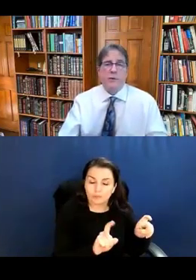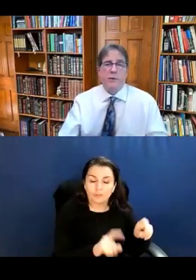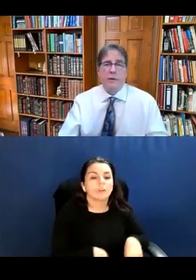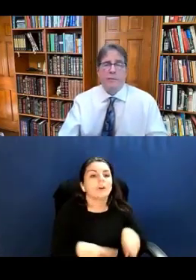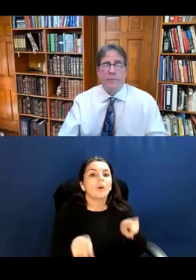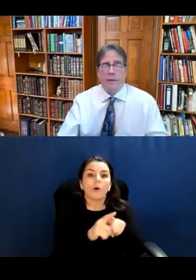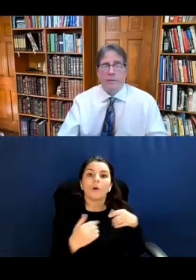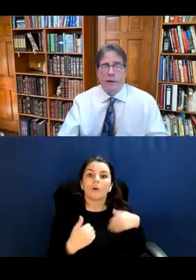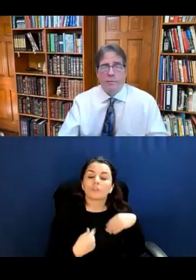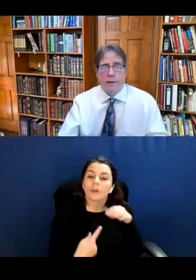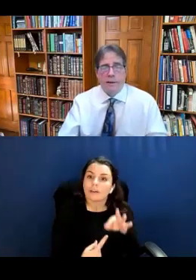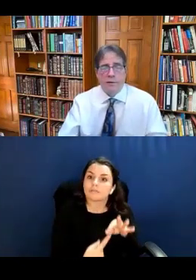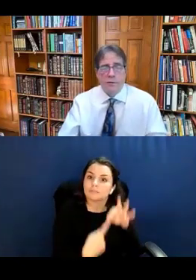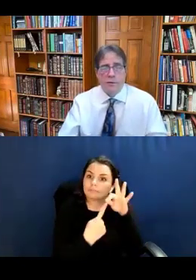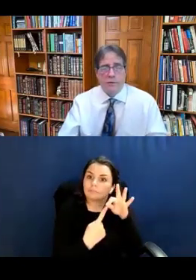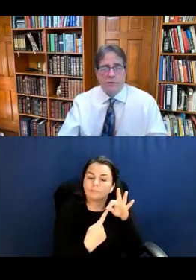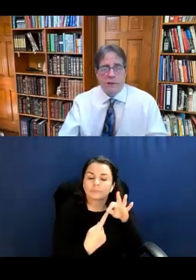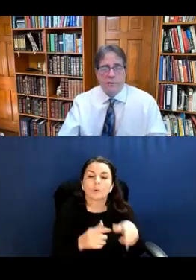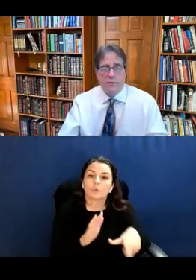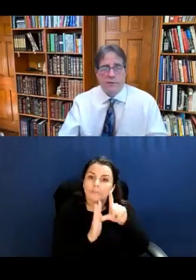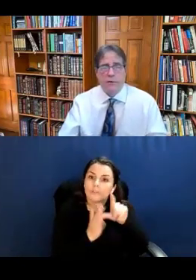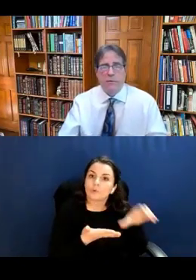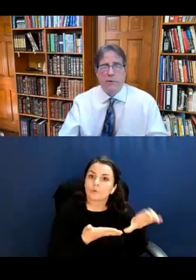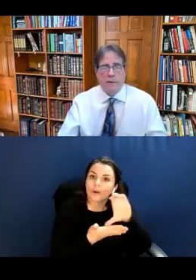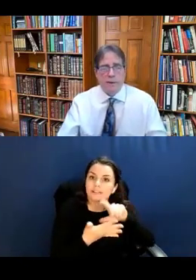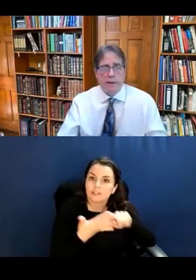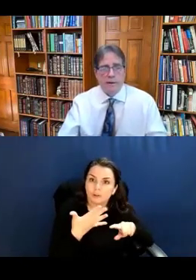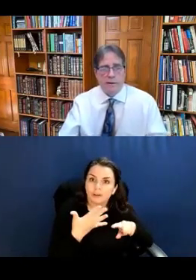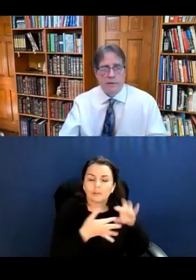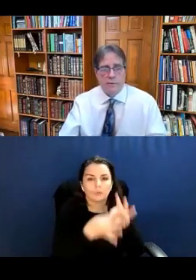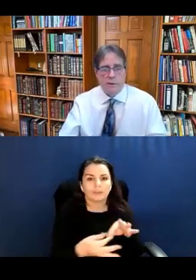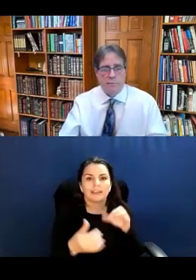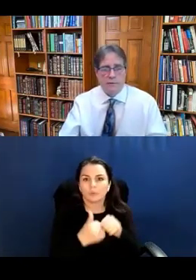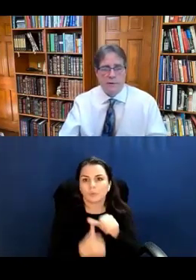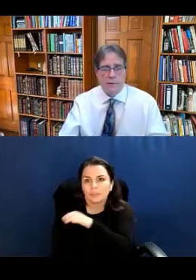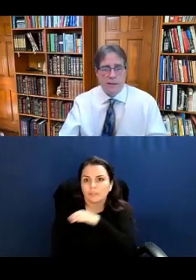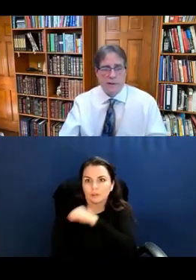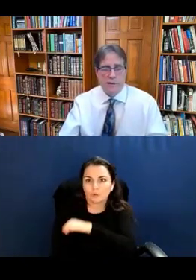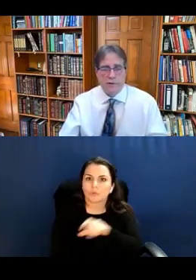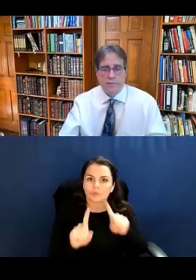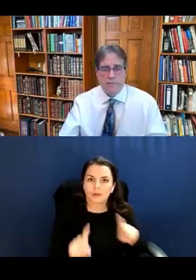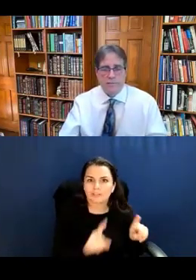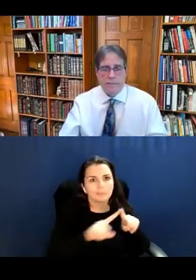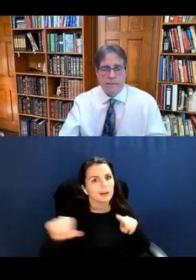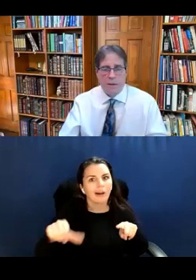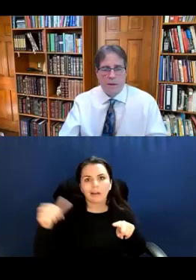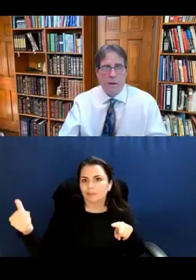review criteria that apply to clinical trials that do not apply to other types of applications.